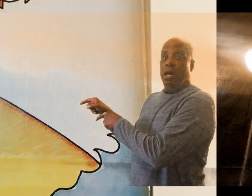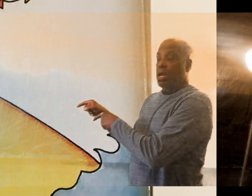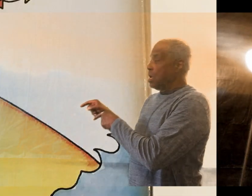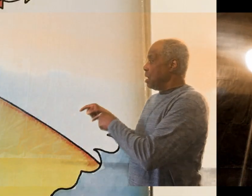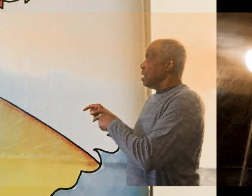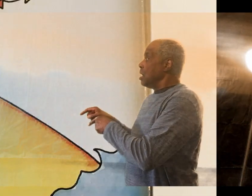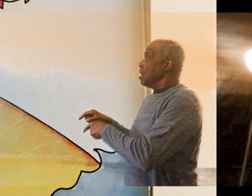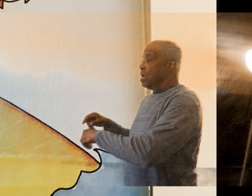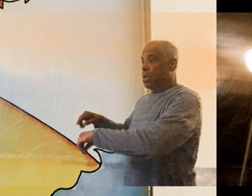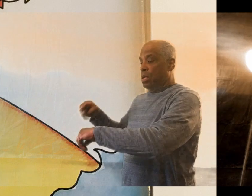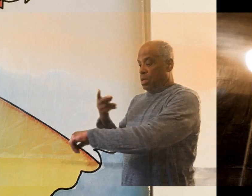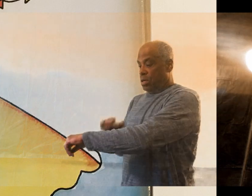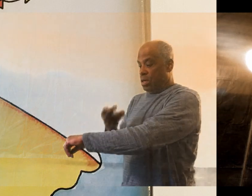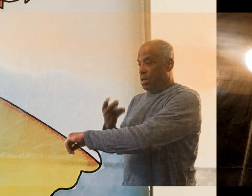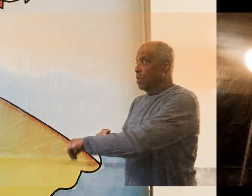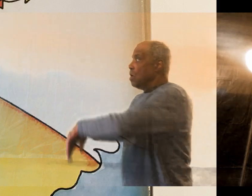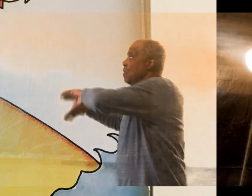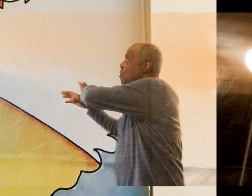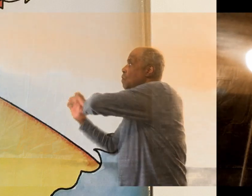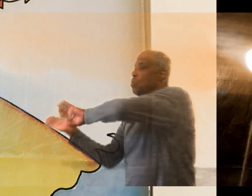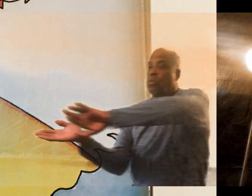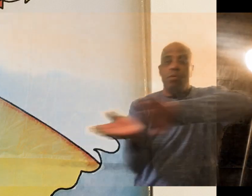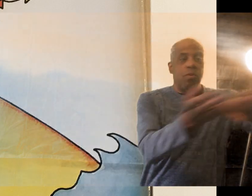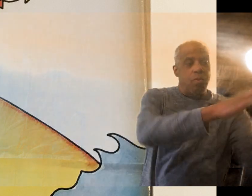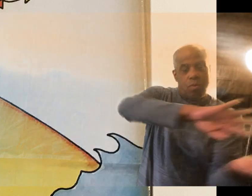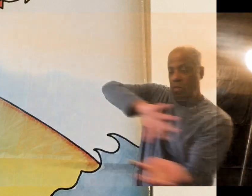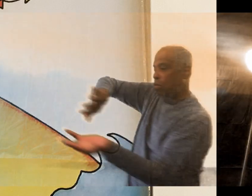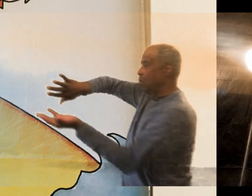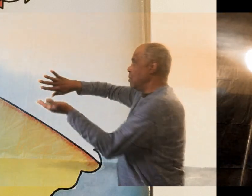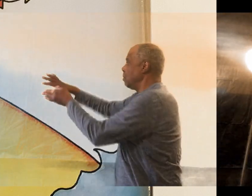Here is the Rain Sheep.